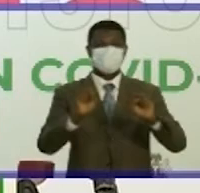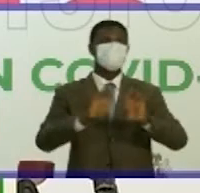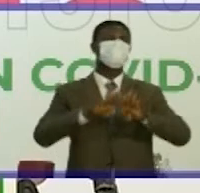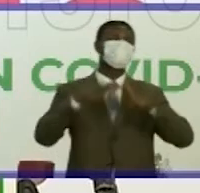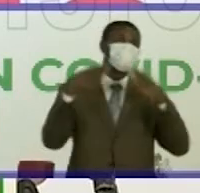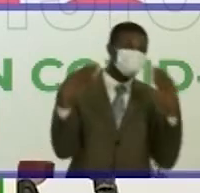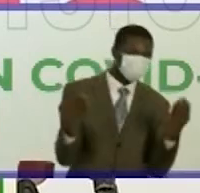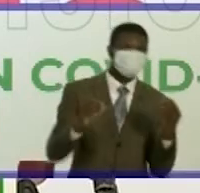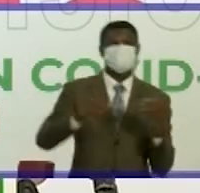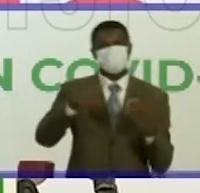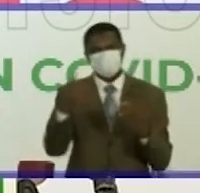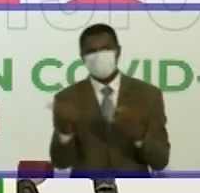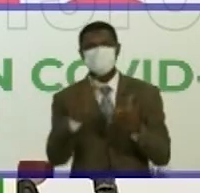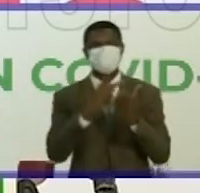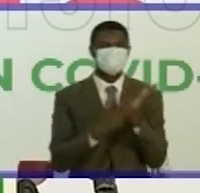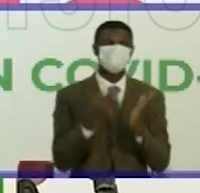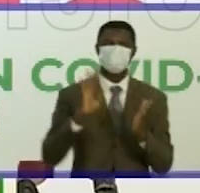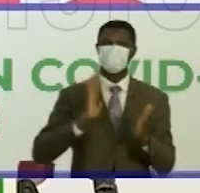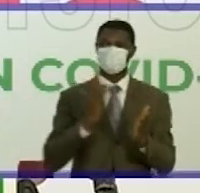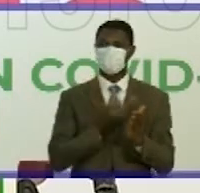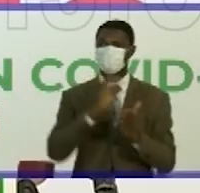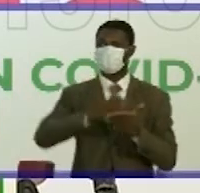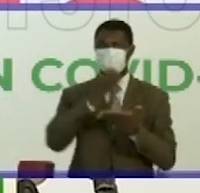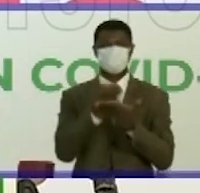safe reopening of other sectors of the economy.